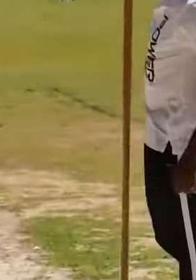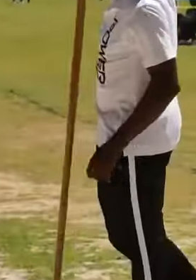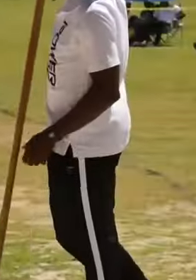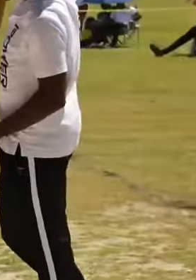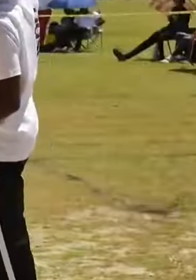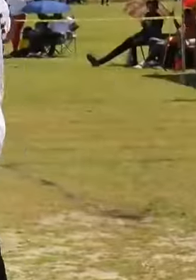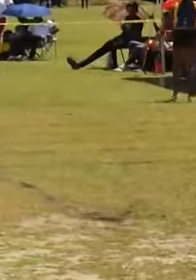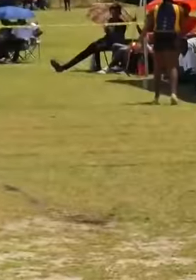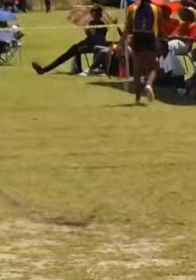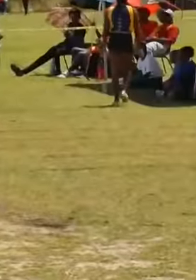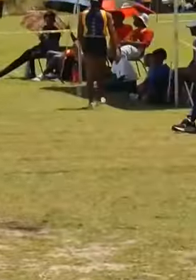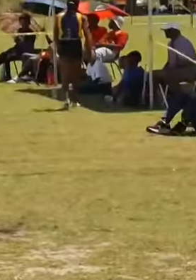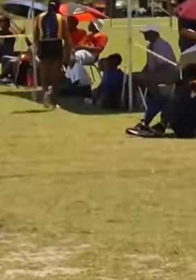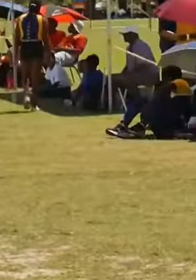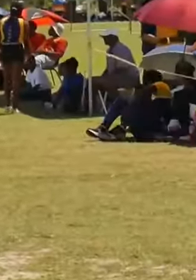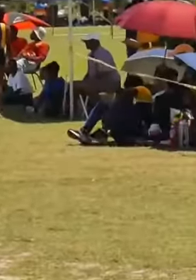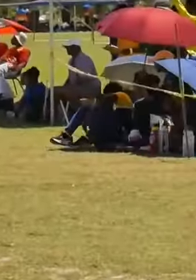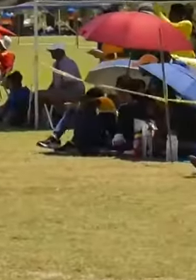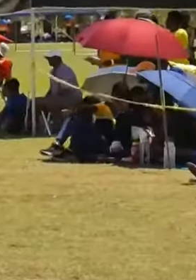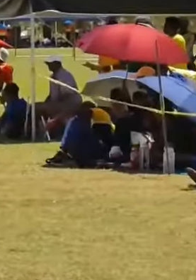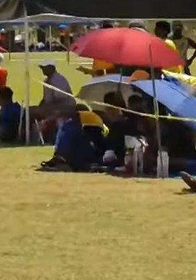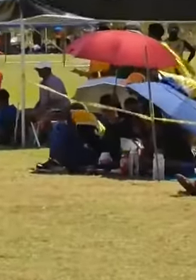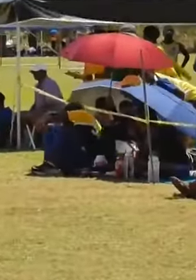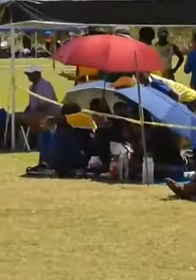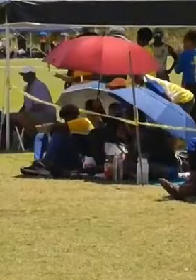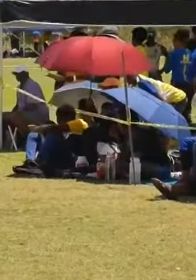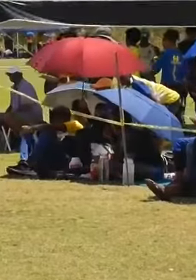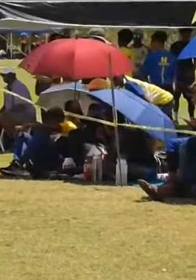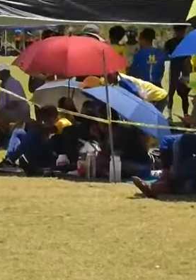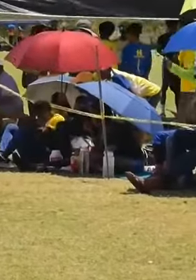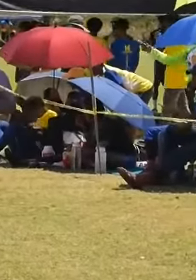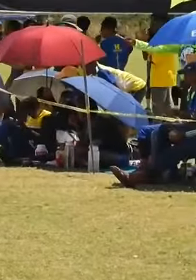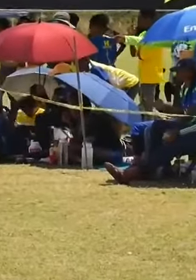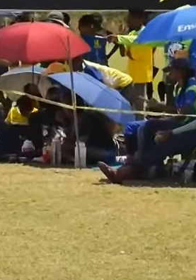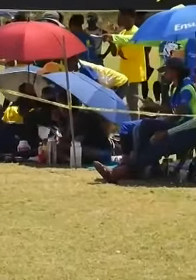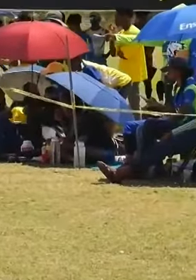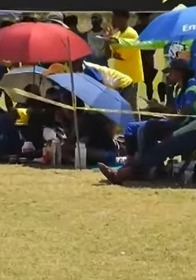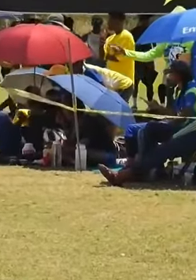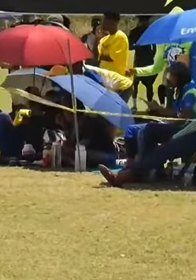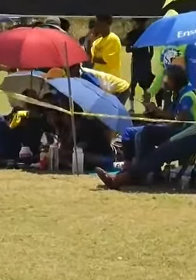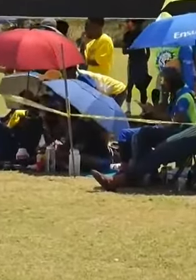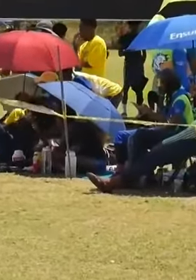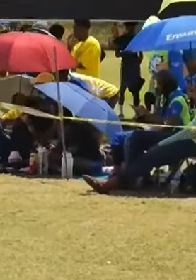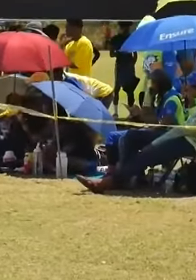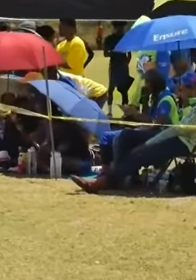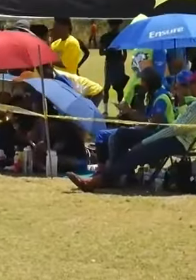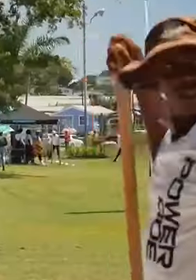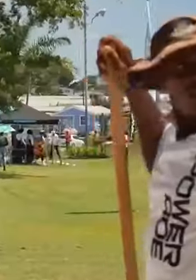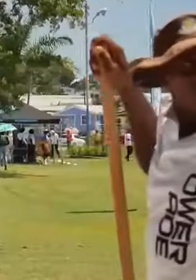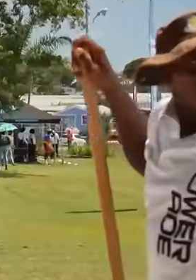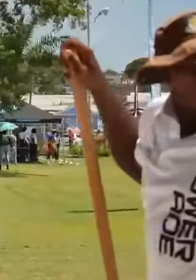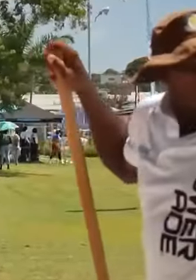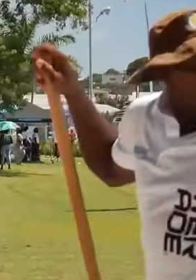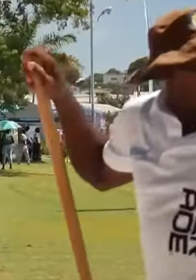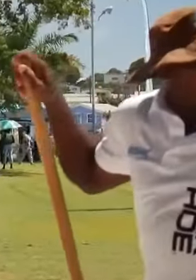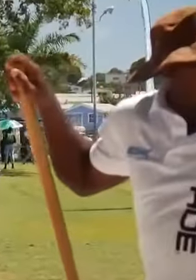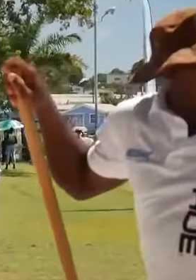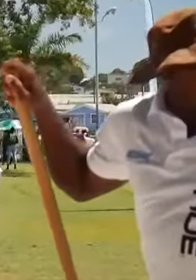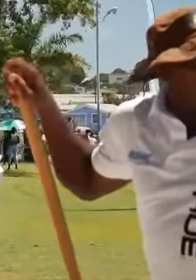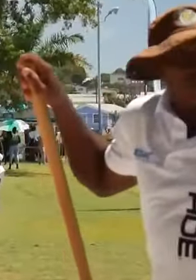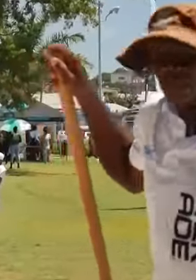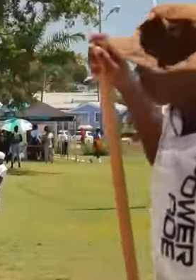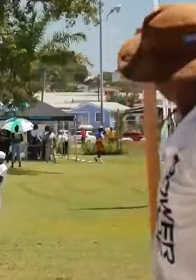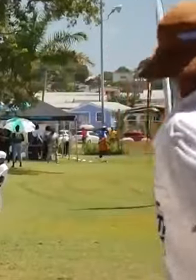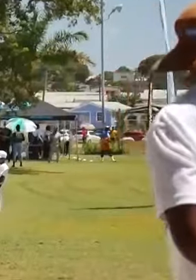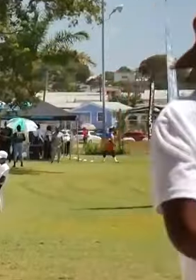as she booked a ticket to the Carifta Games in Grenada, surpassing the standard of 12 meters. Impressive. After finishing third